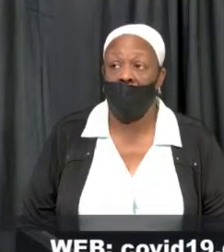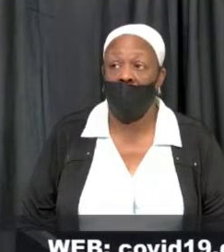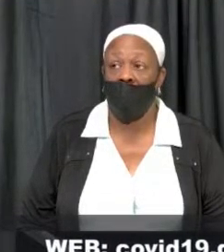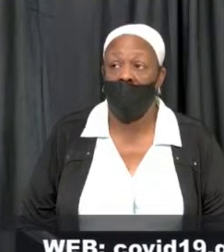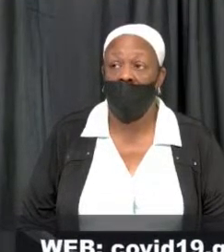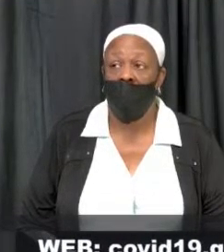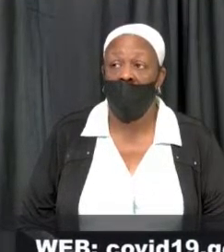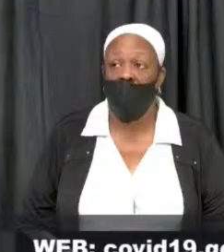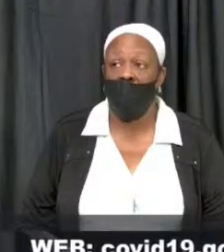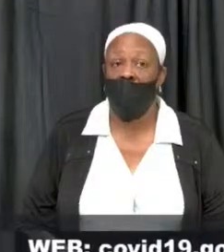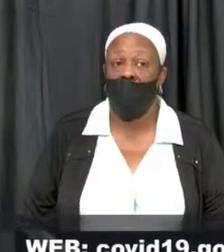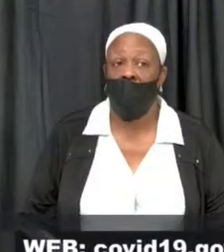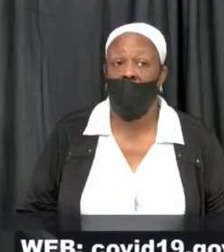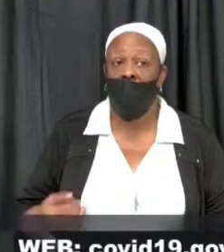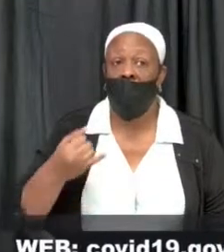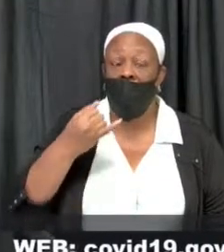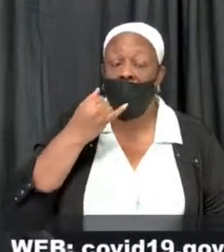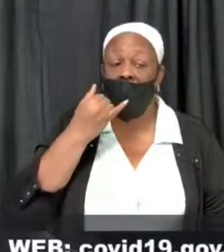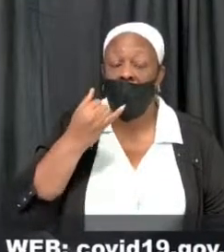example?